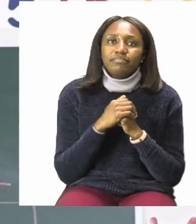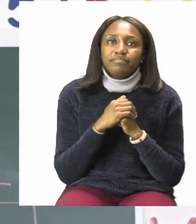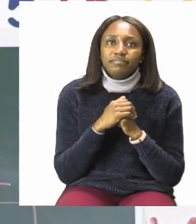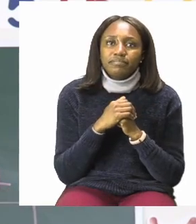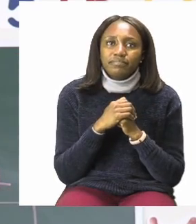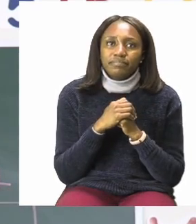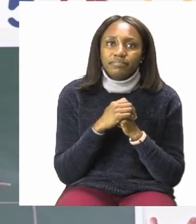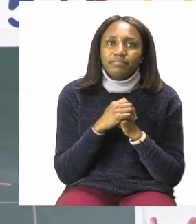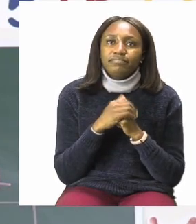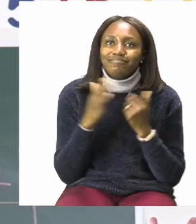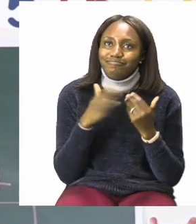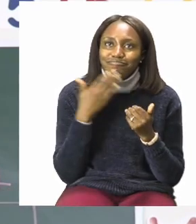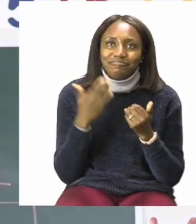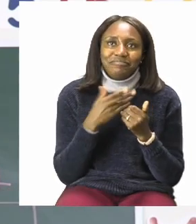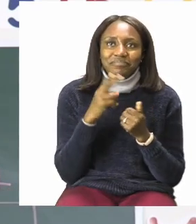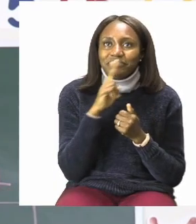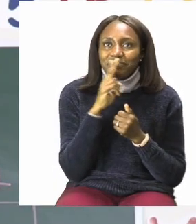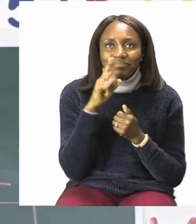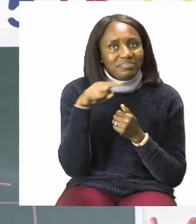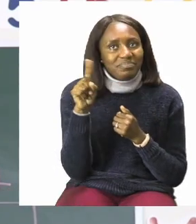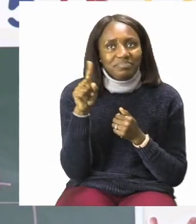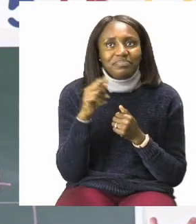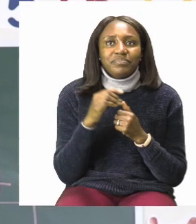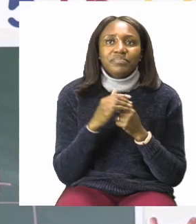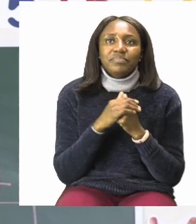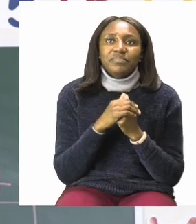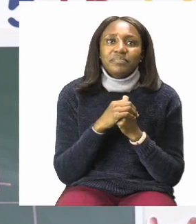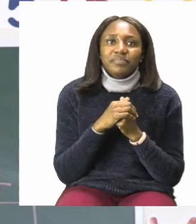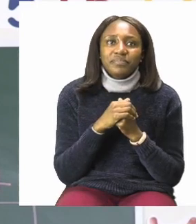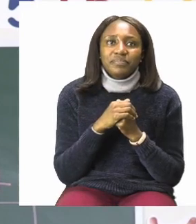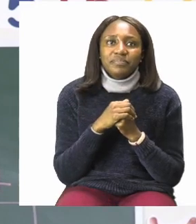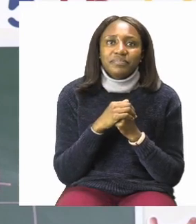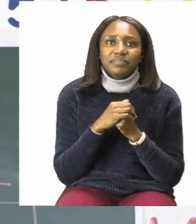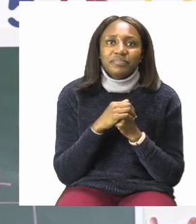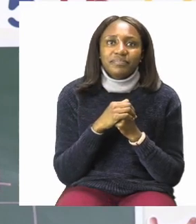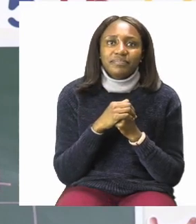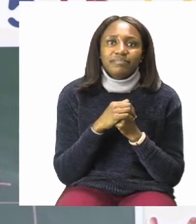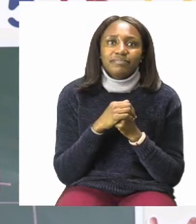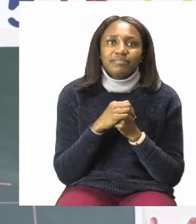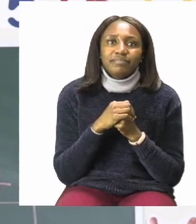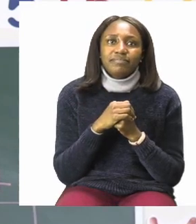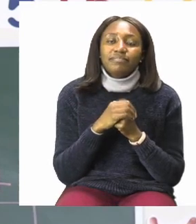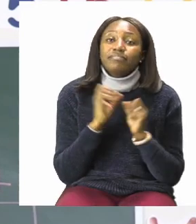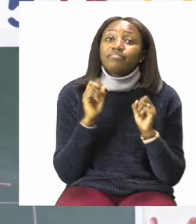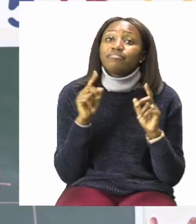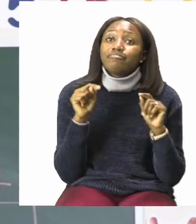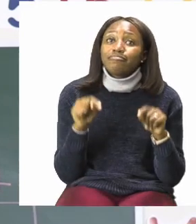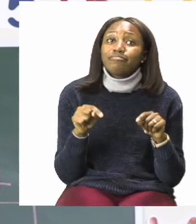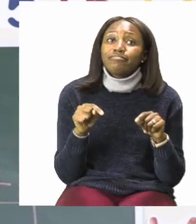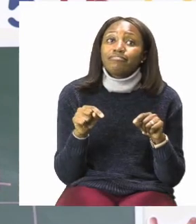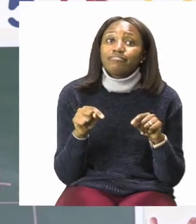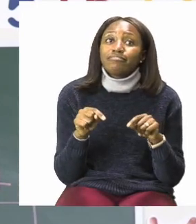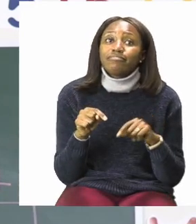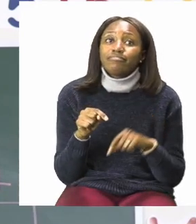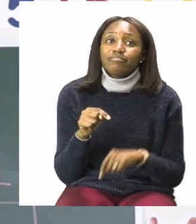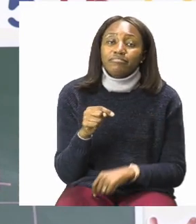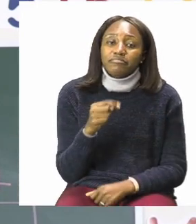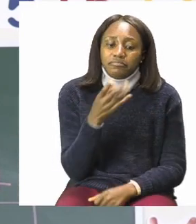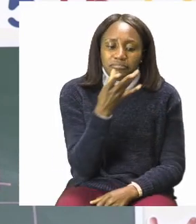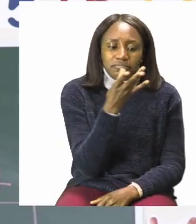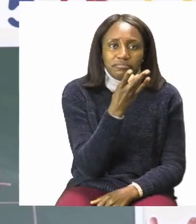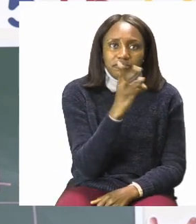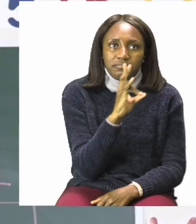That way you will get your answer for the first box. And then we have the next